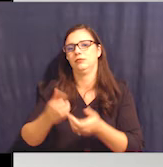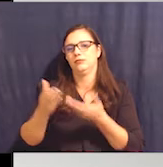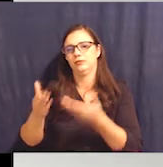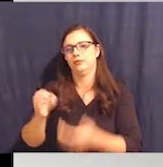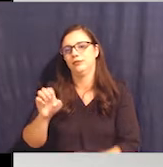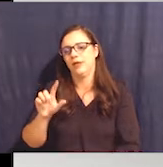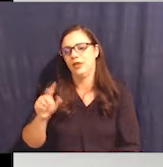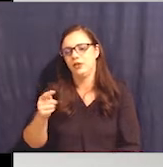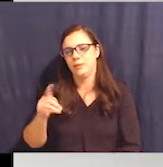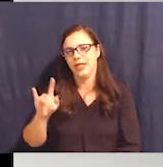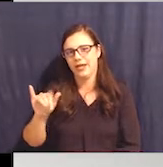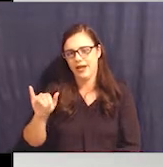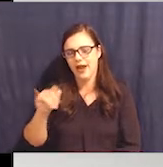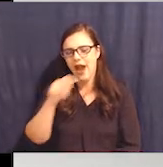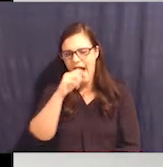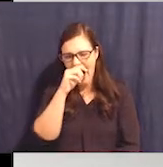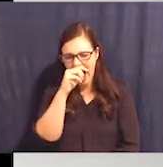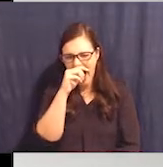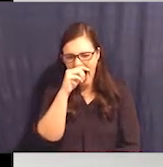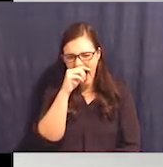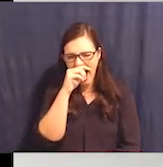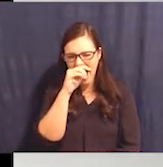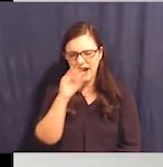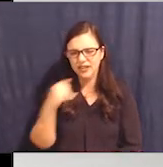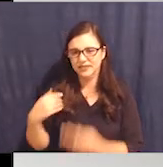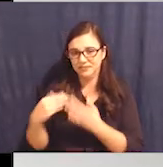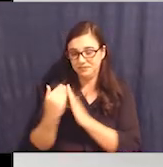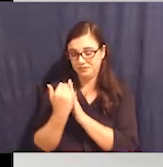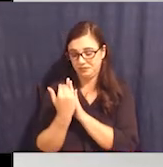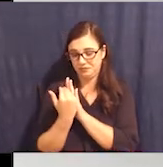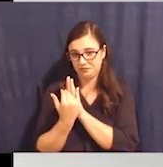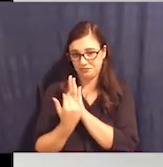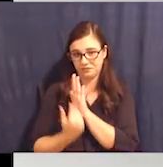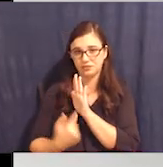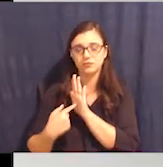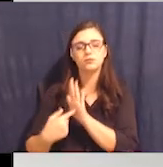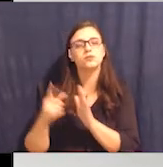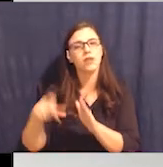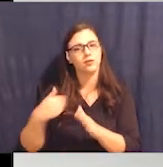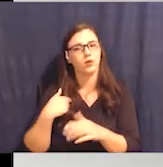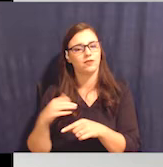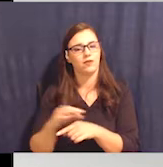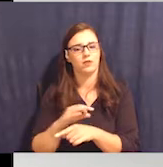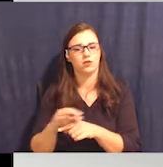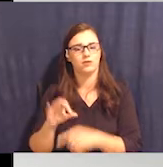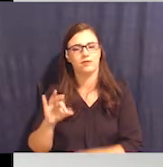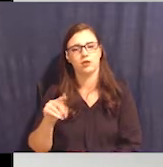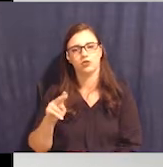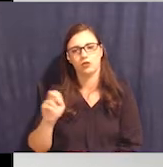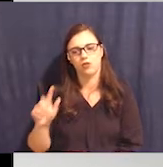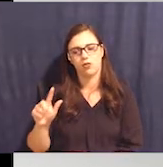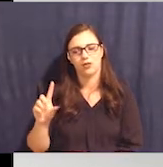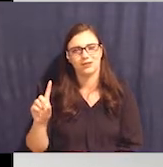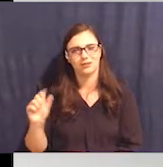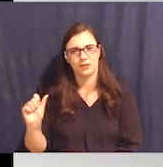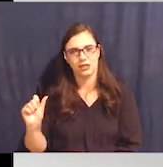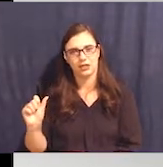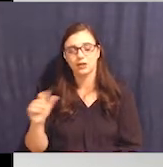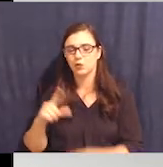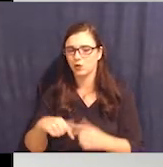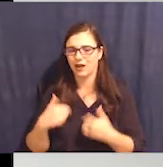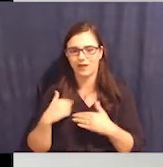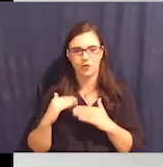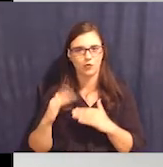the eligibility. As you can see, you can't, you have to have a functional disability,